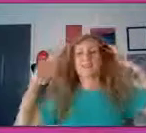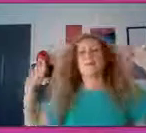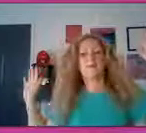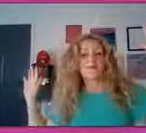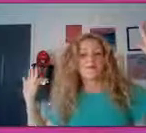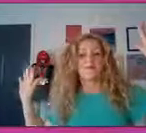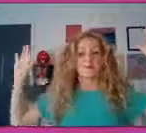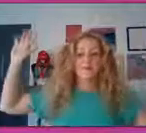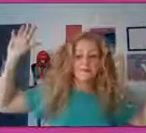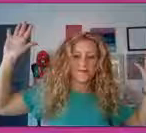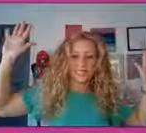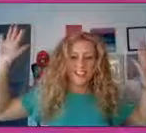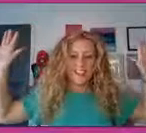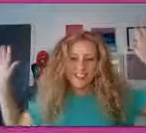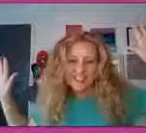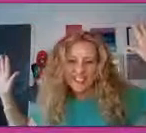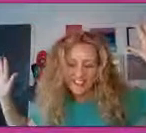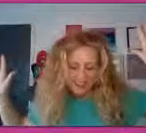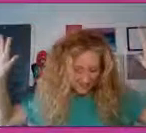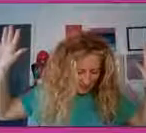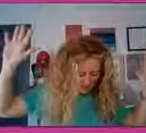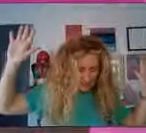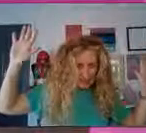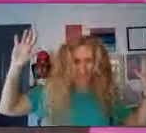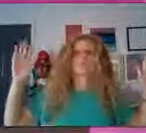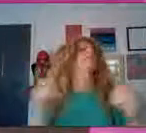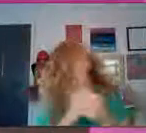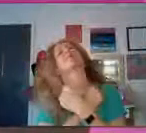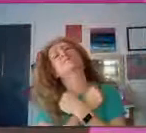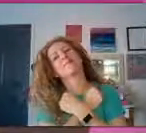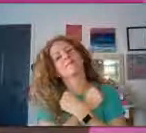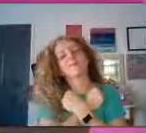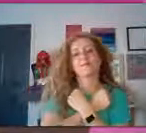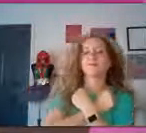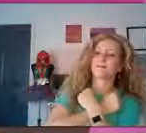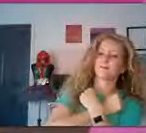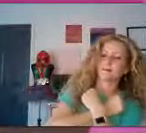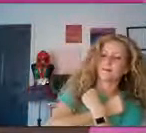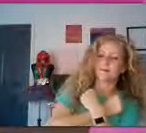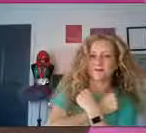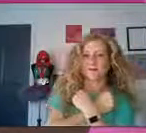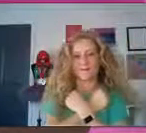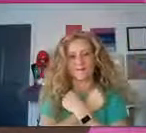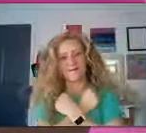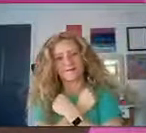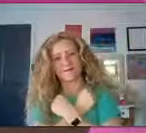love him. Dance to show Jesus just how much I love him. 'Cause dancing says I love you.